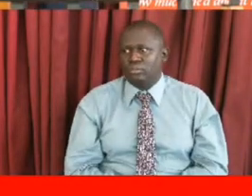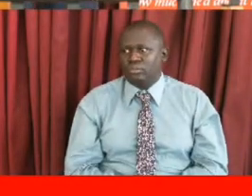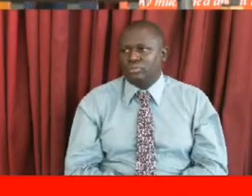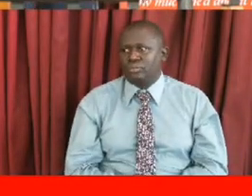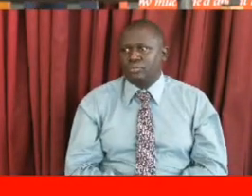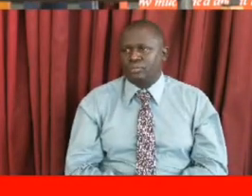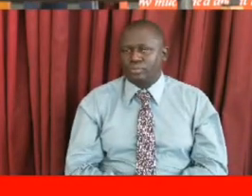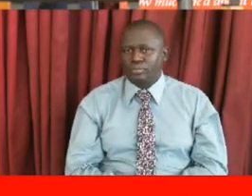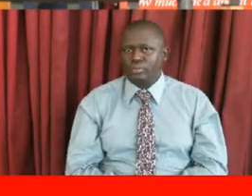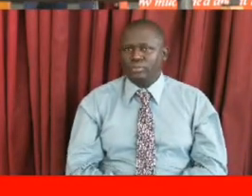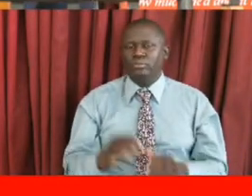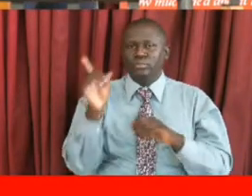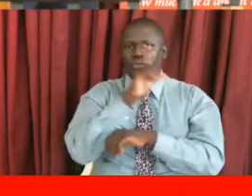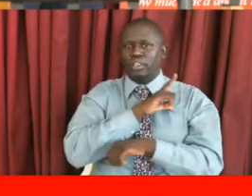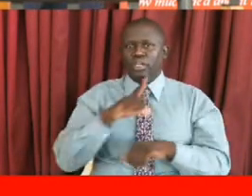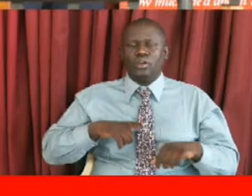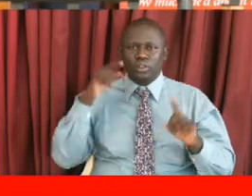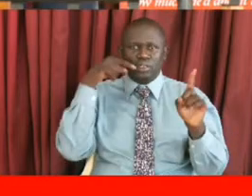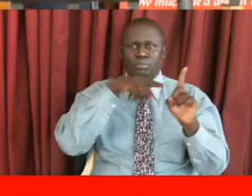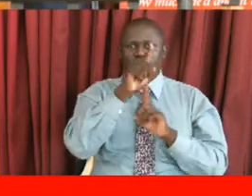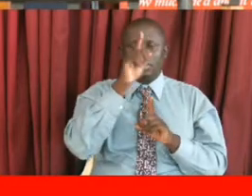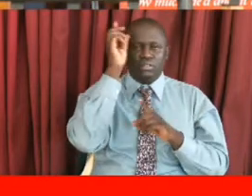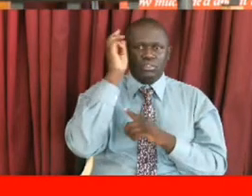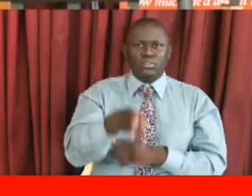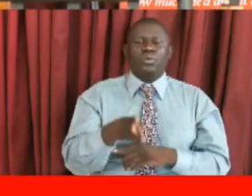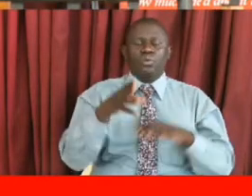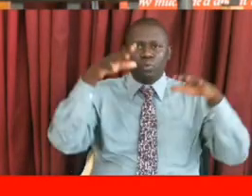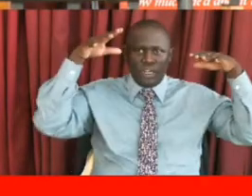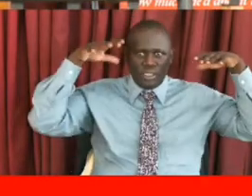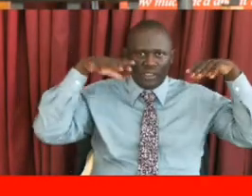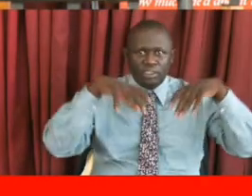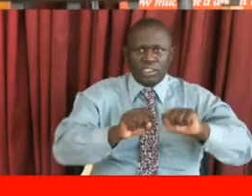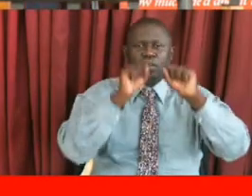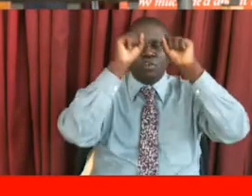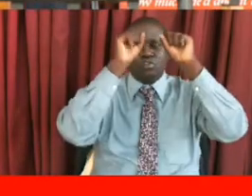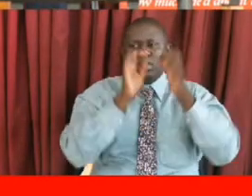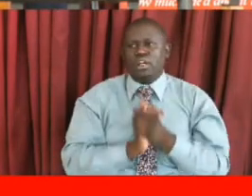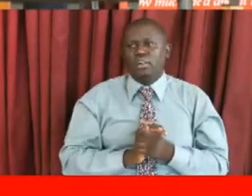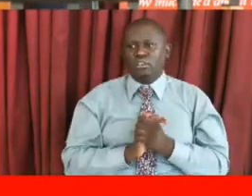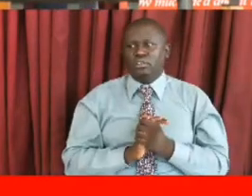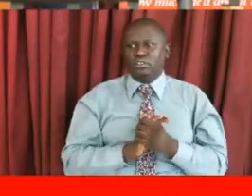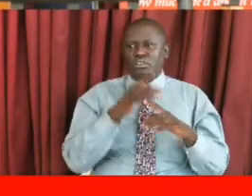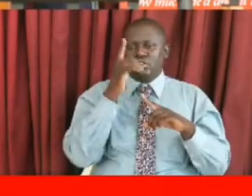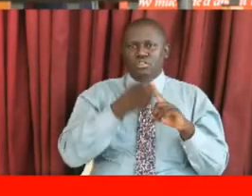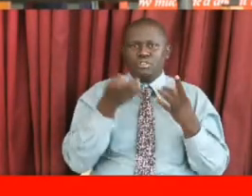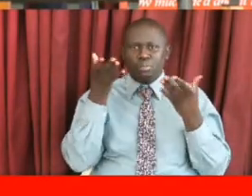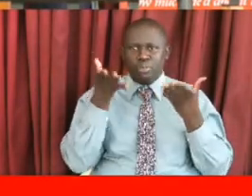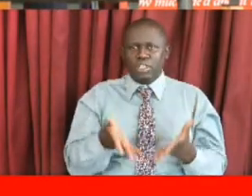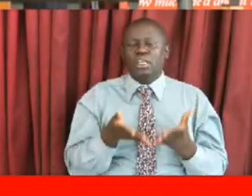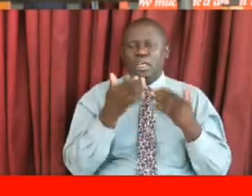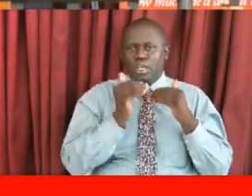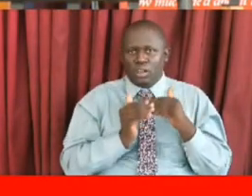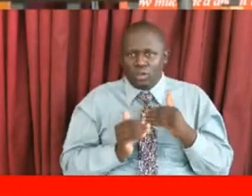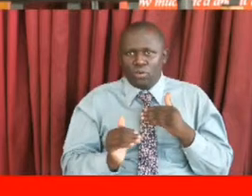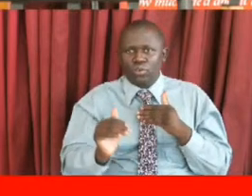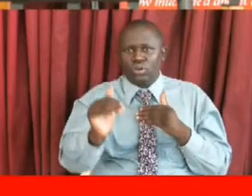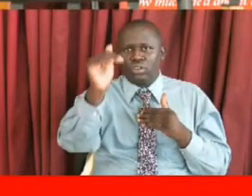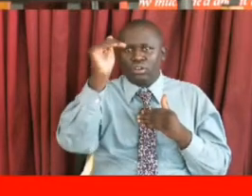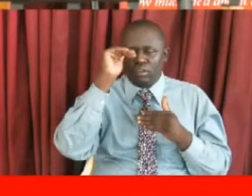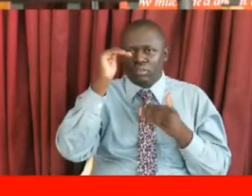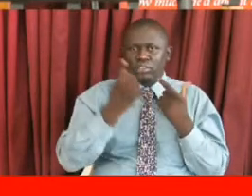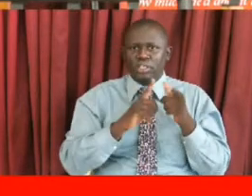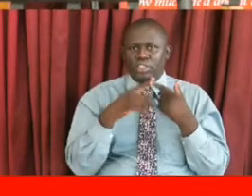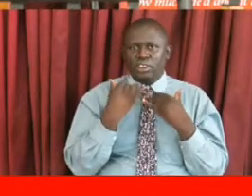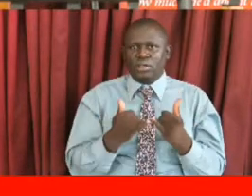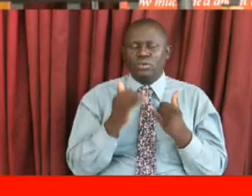the Lord himself will take over from here and just to confirm to